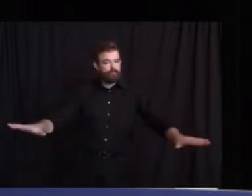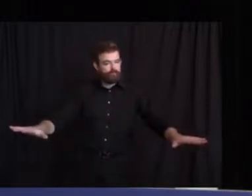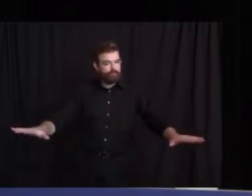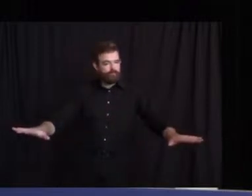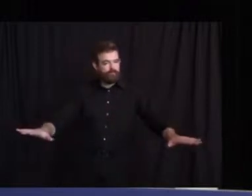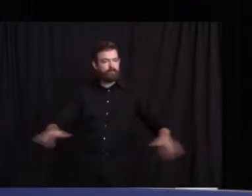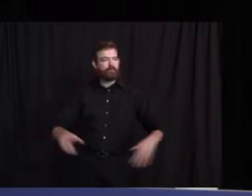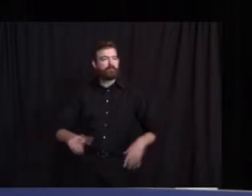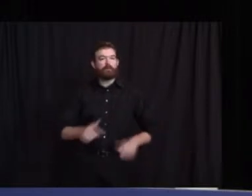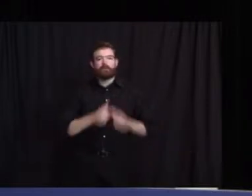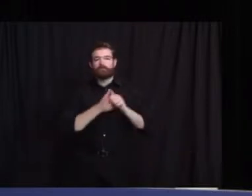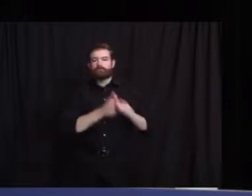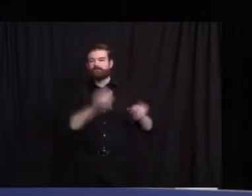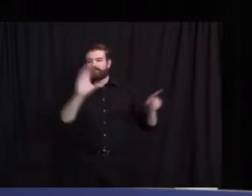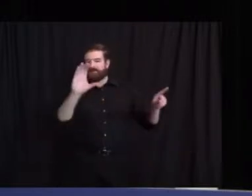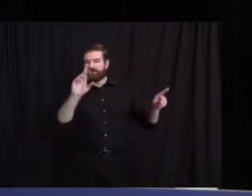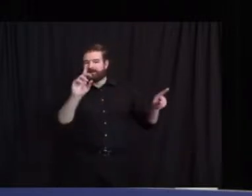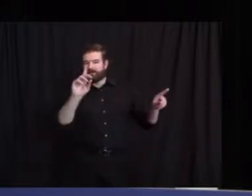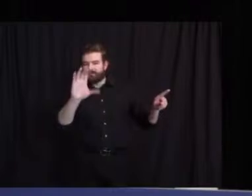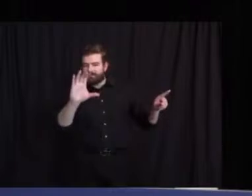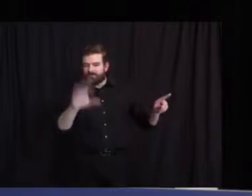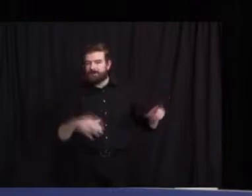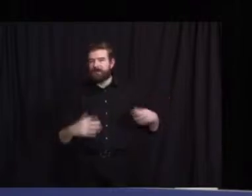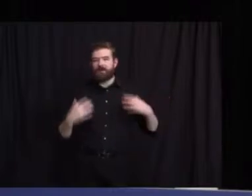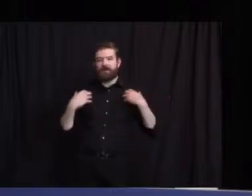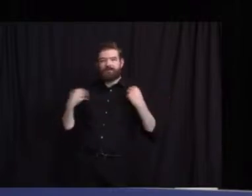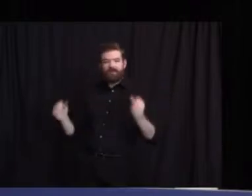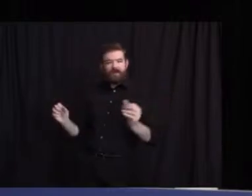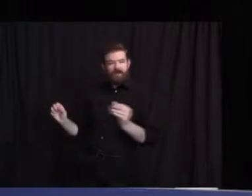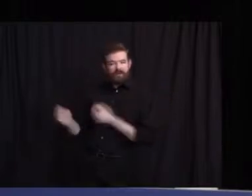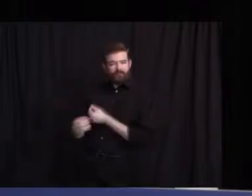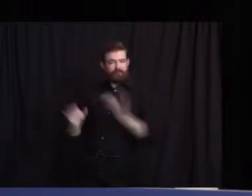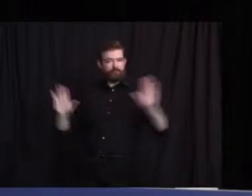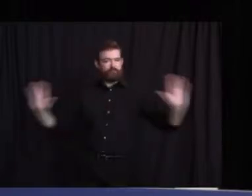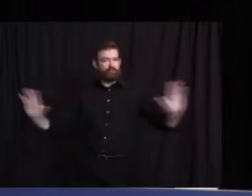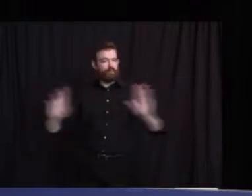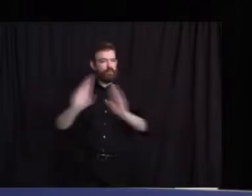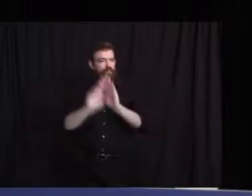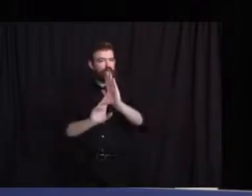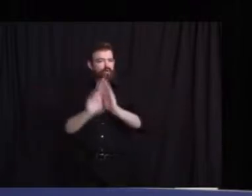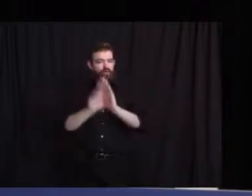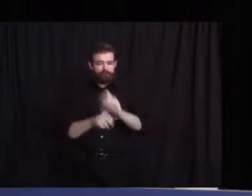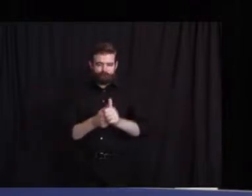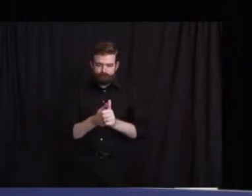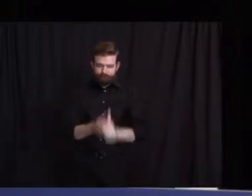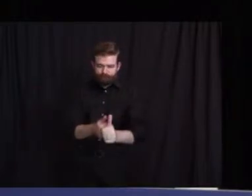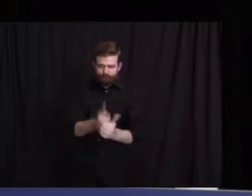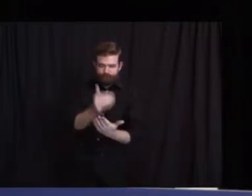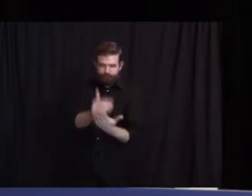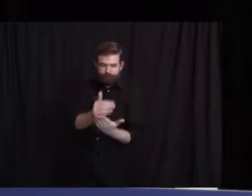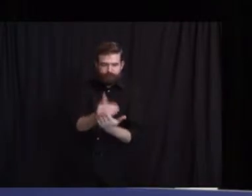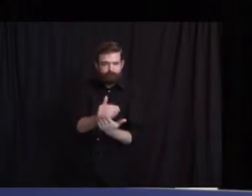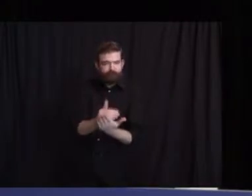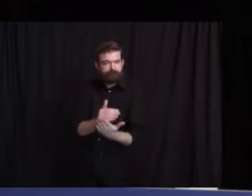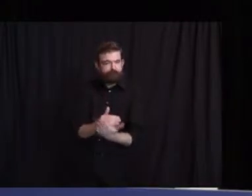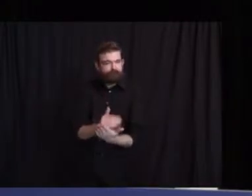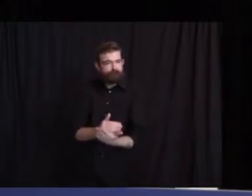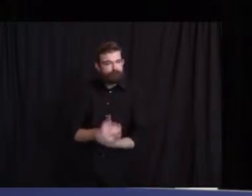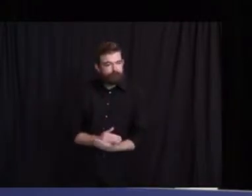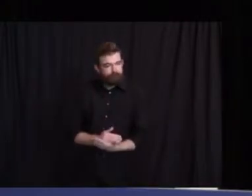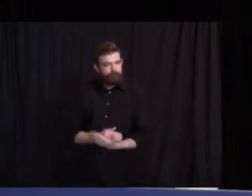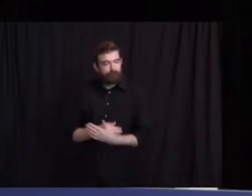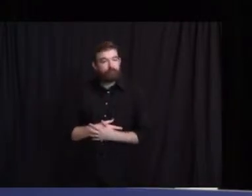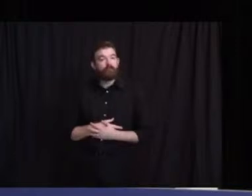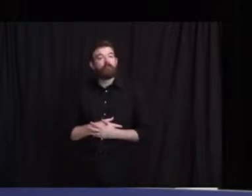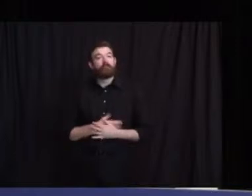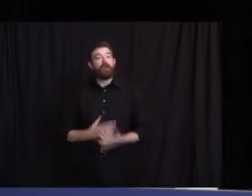organizations can and will be followed and enforced. Later today, DCF will be issuing detailed guidance for child